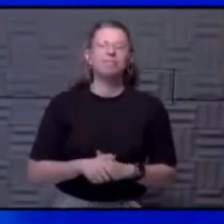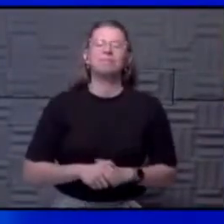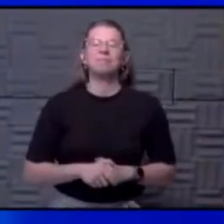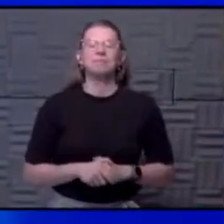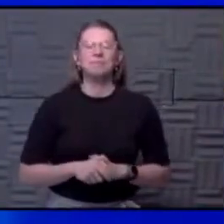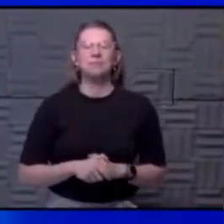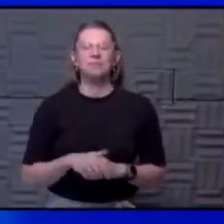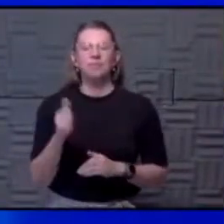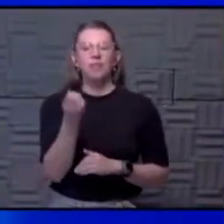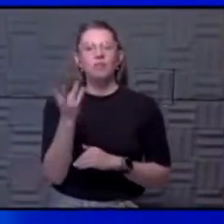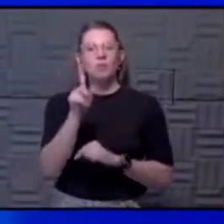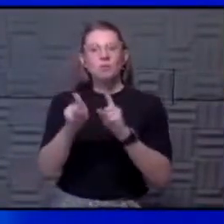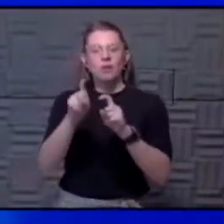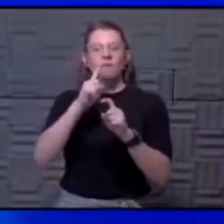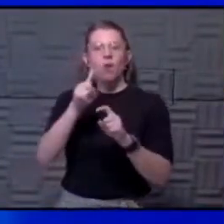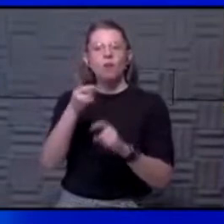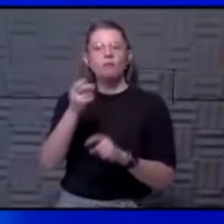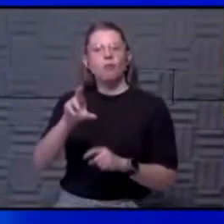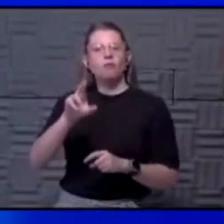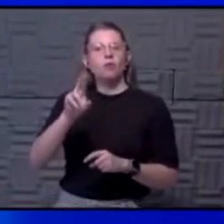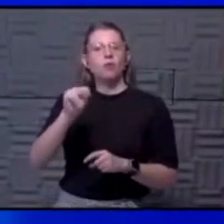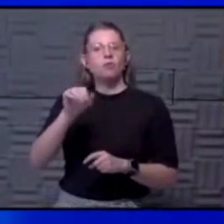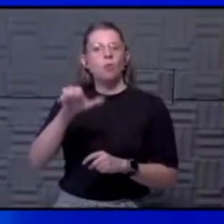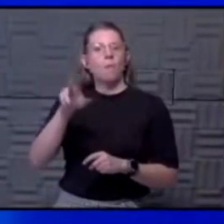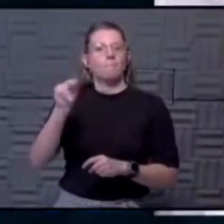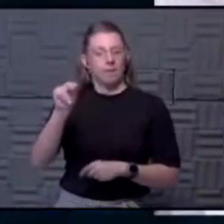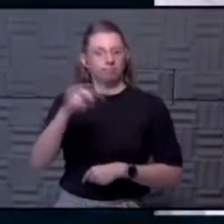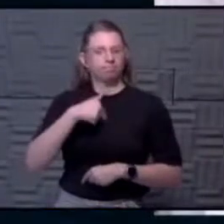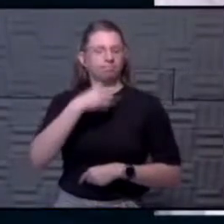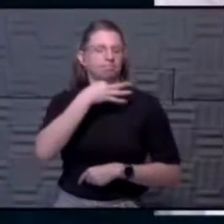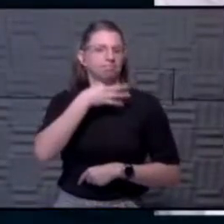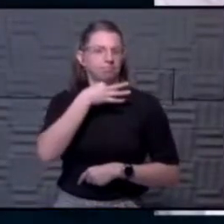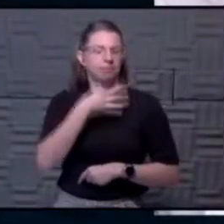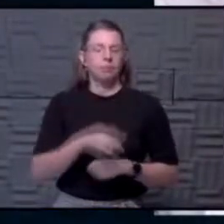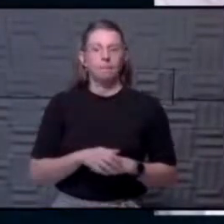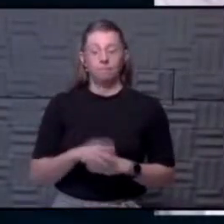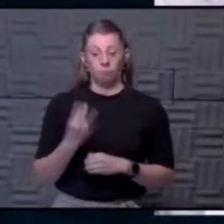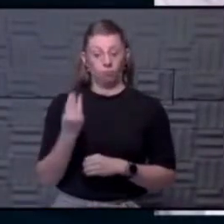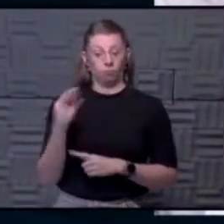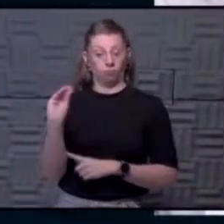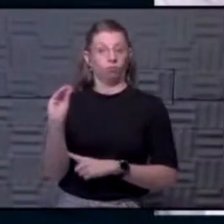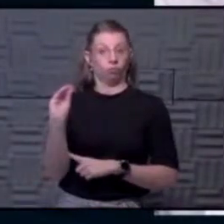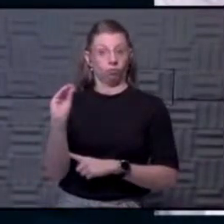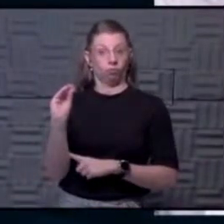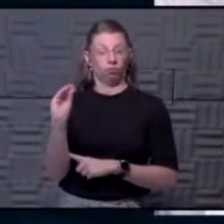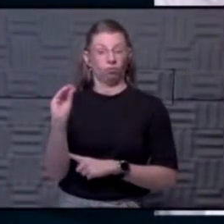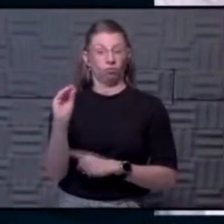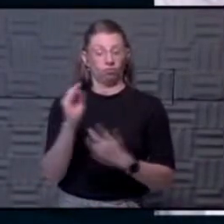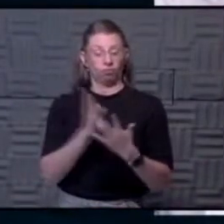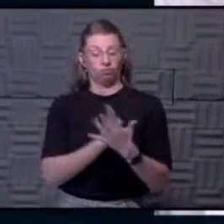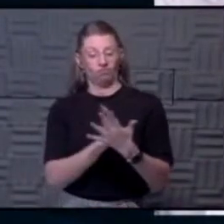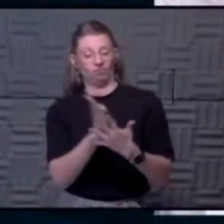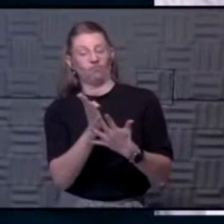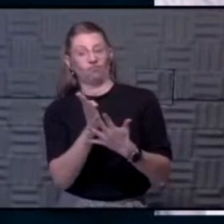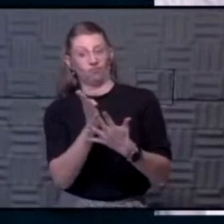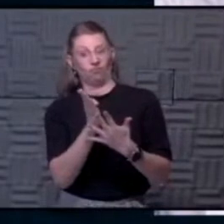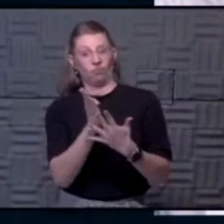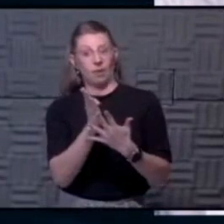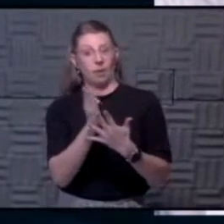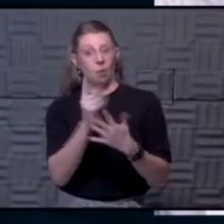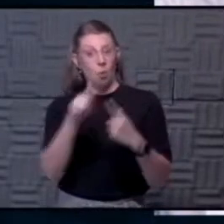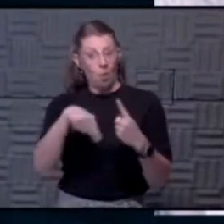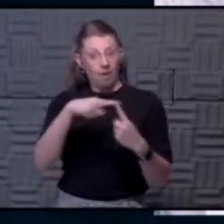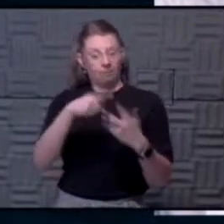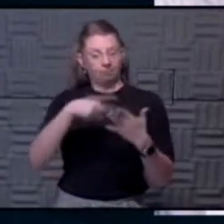This is a couple questions for Dr. Norman. I was curious, now that Missouri's going into its kind of tier 3 on